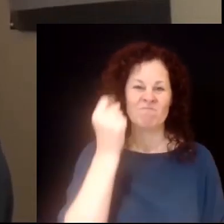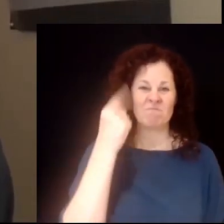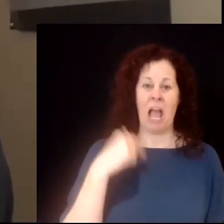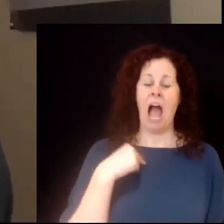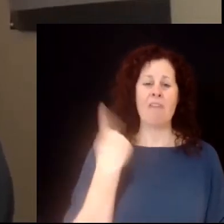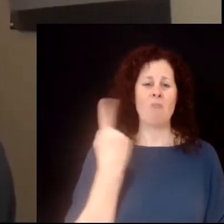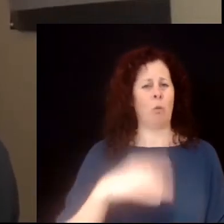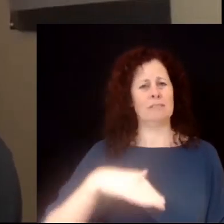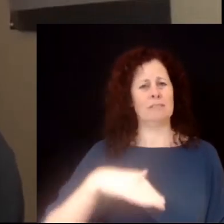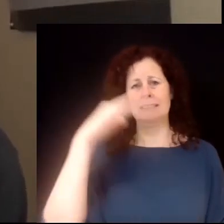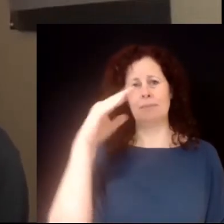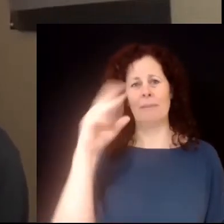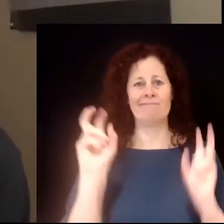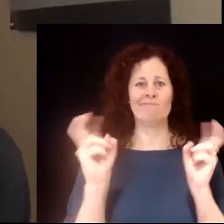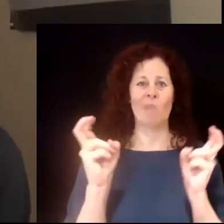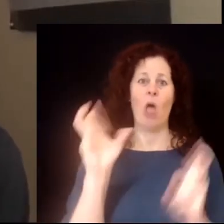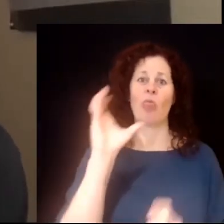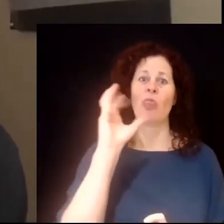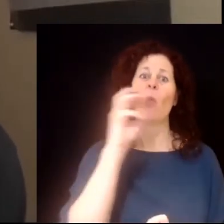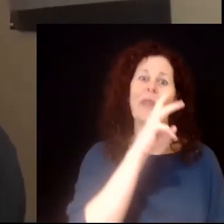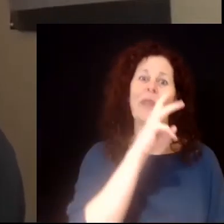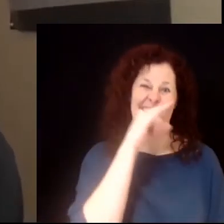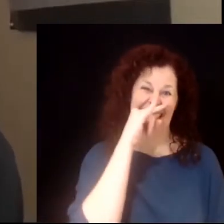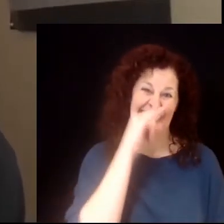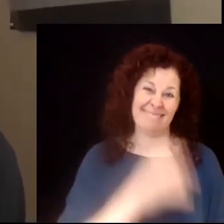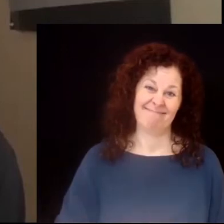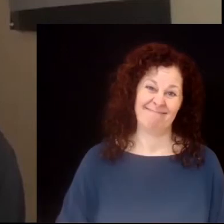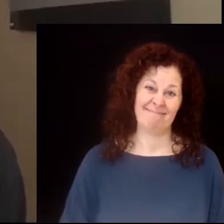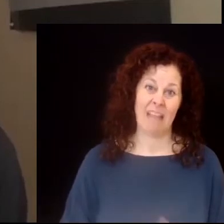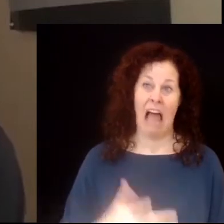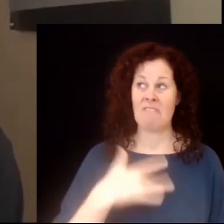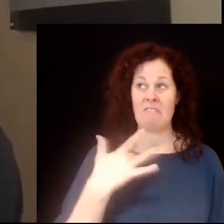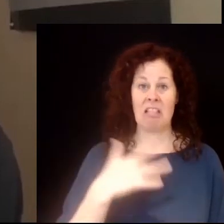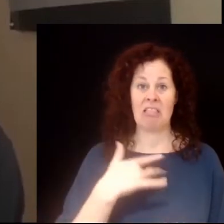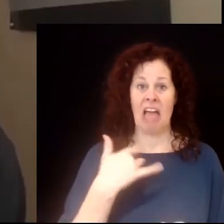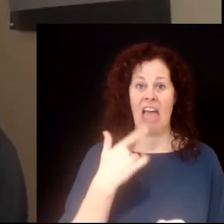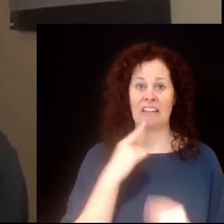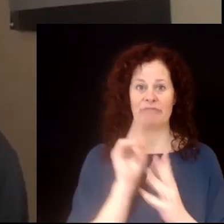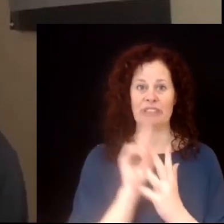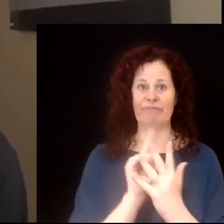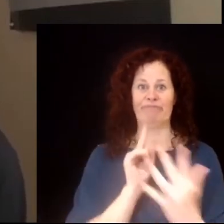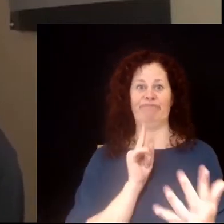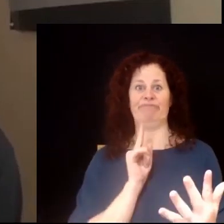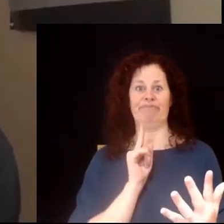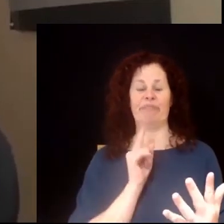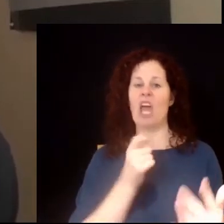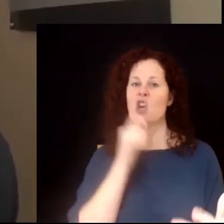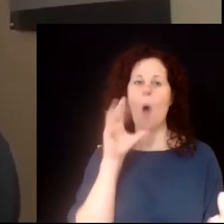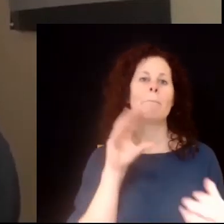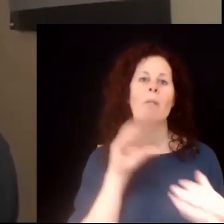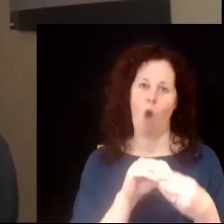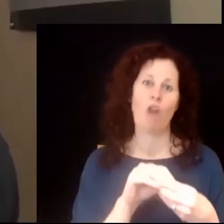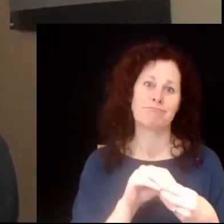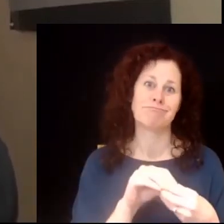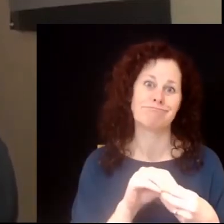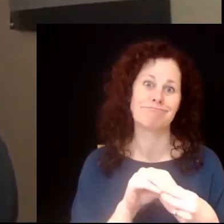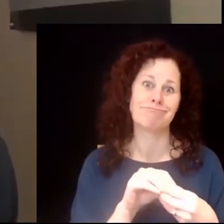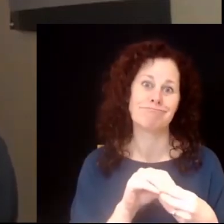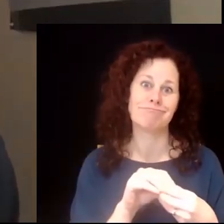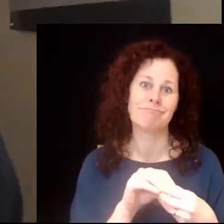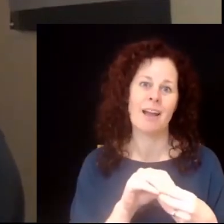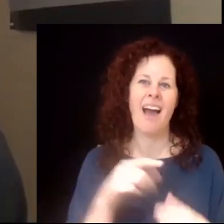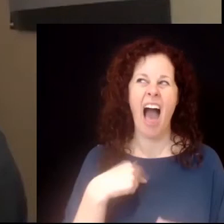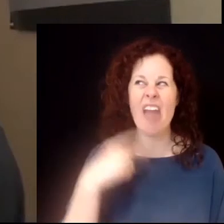came to the GSBA. I've always been the weird kid, and finding a place to belong always felt like a challenge. I always felt like I